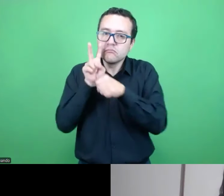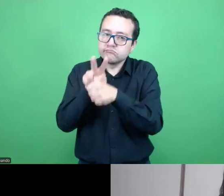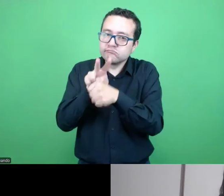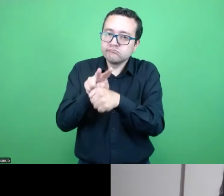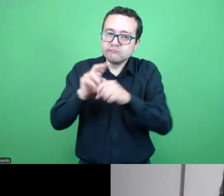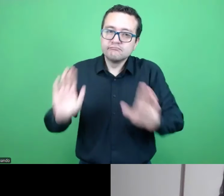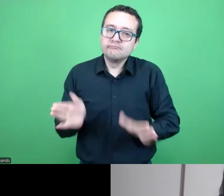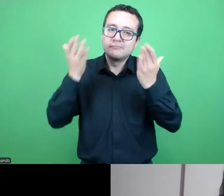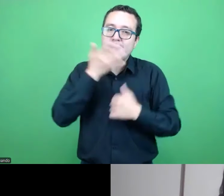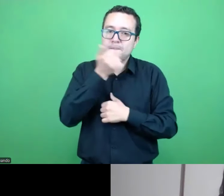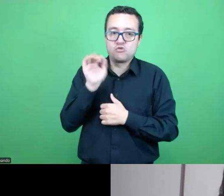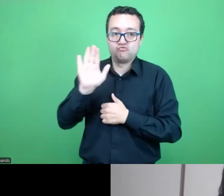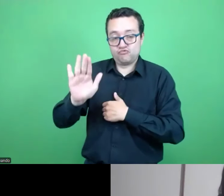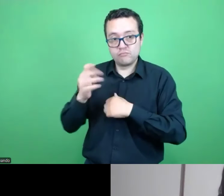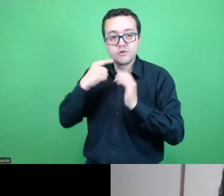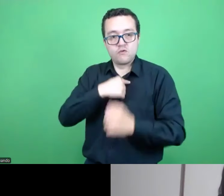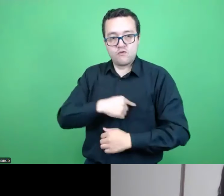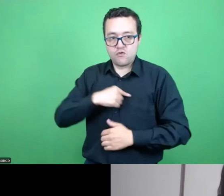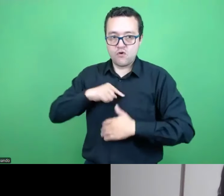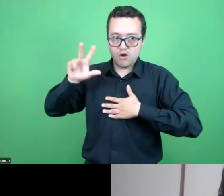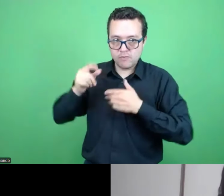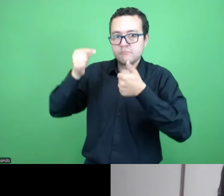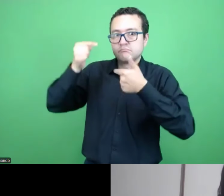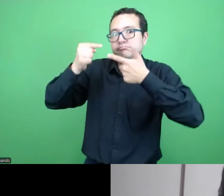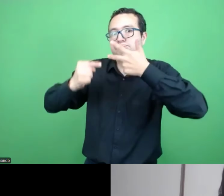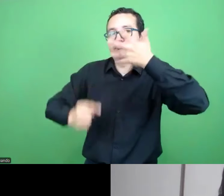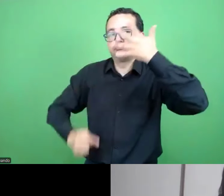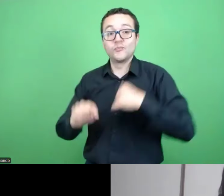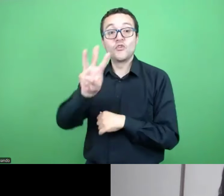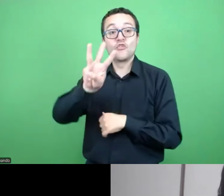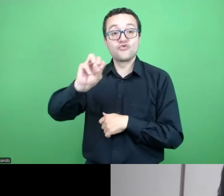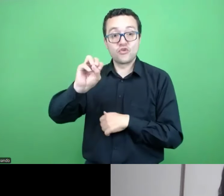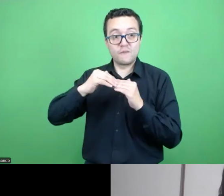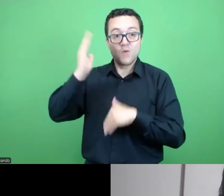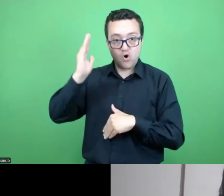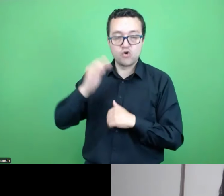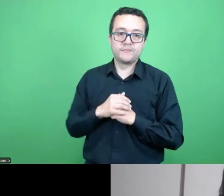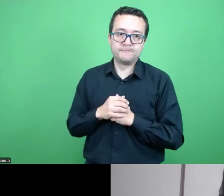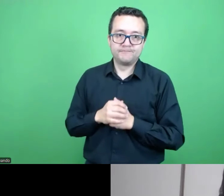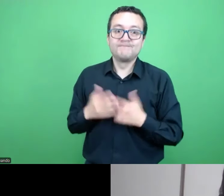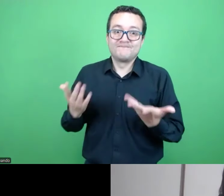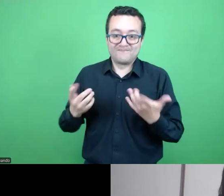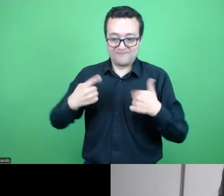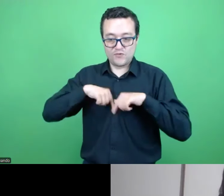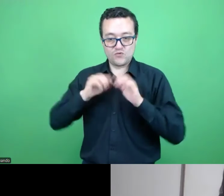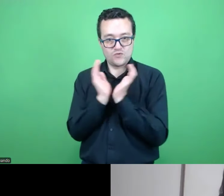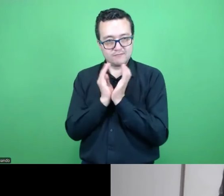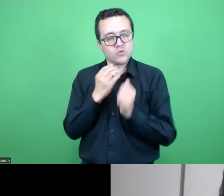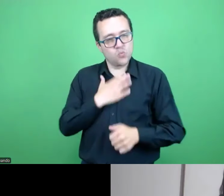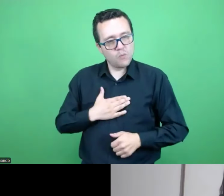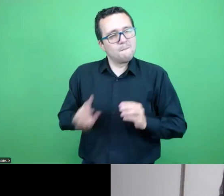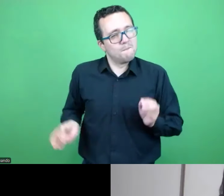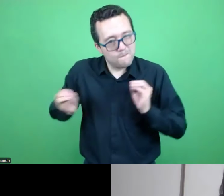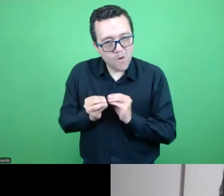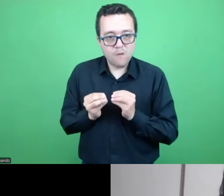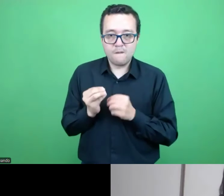6, but that will be tangible and measurable, and we can achieve together with partners. So I think this is a goal in our discussions